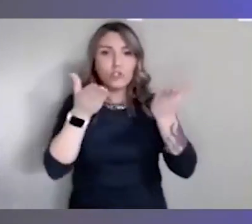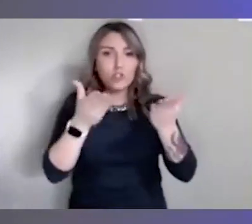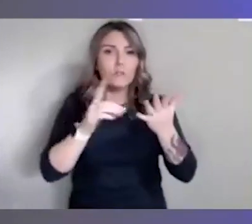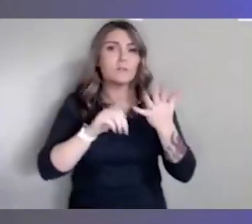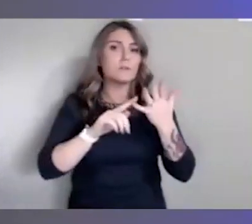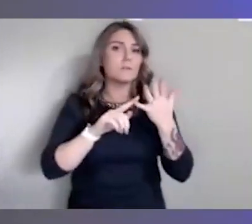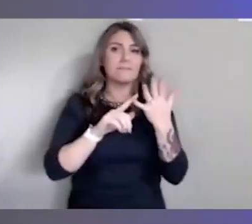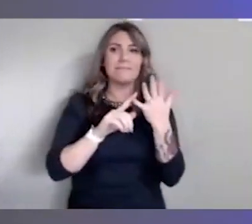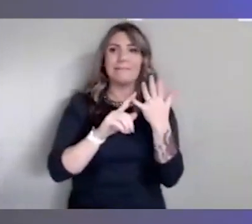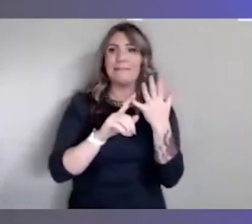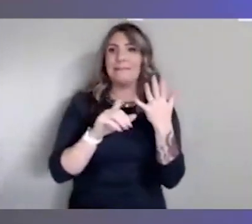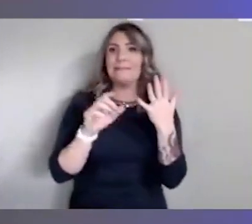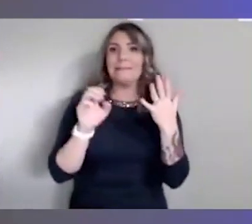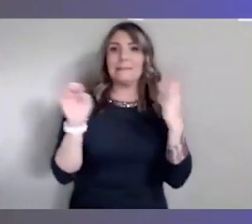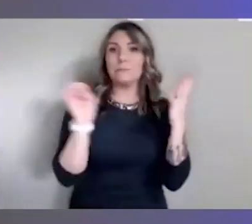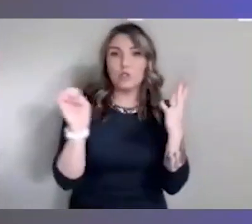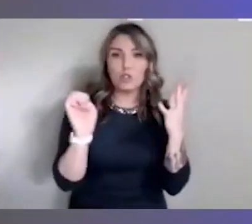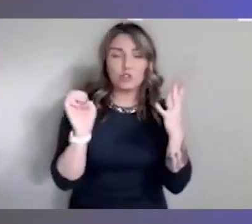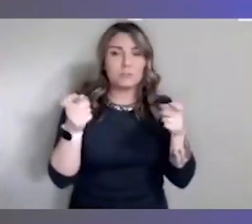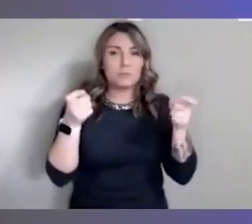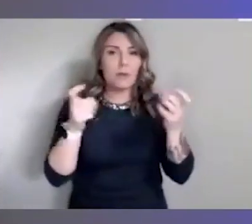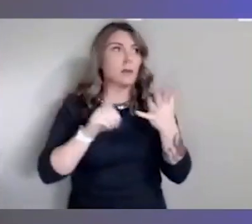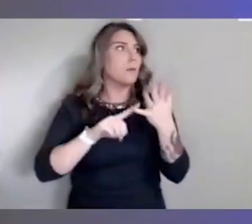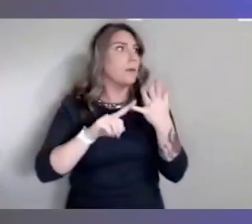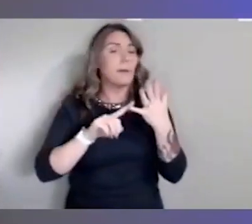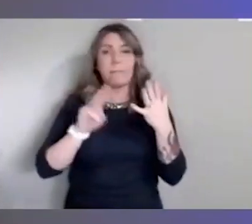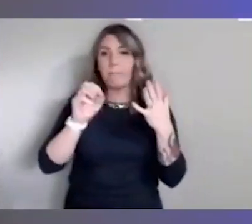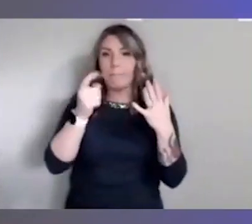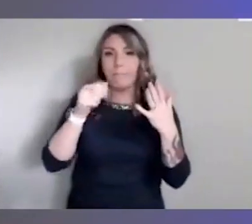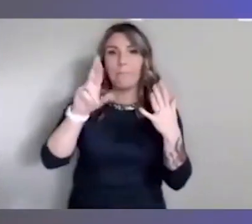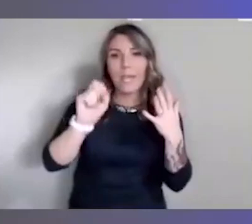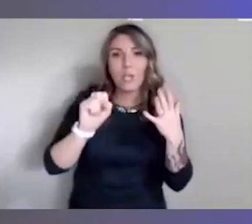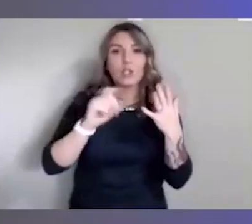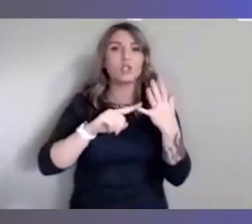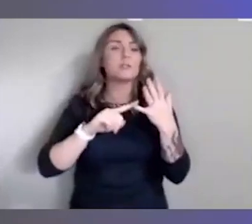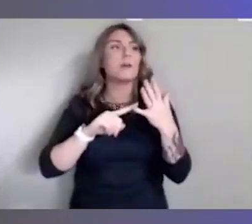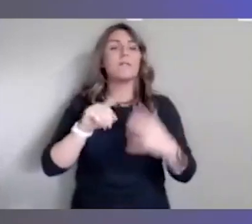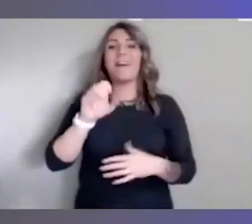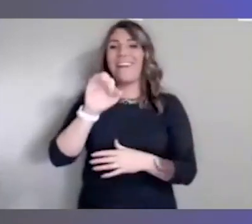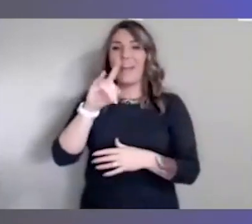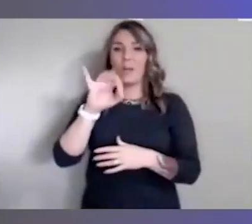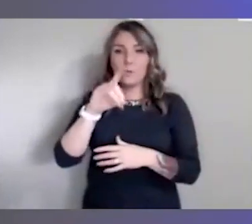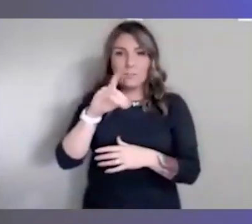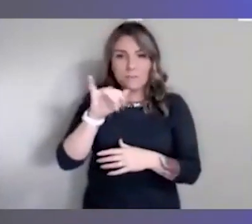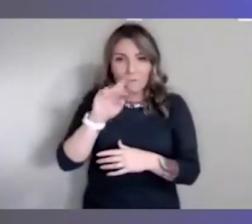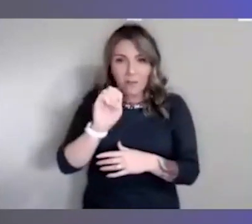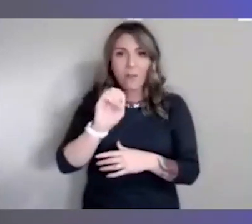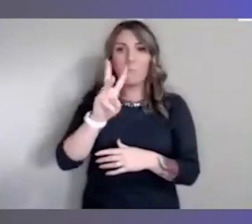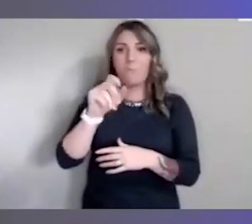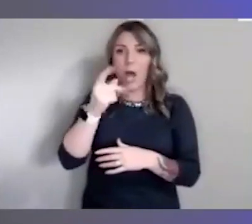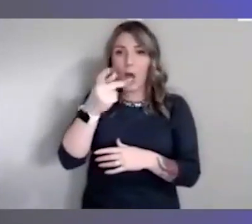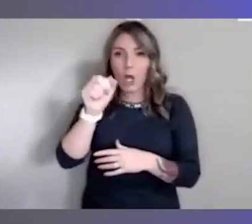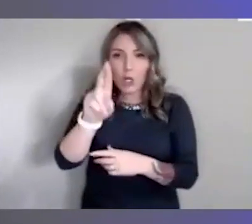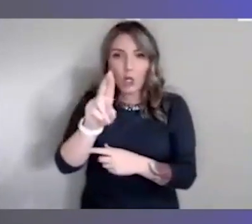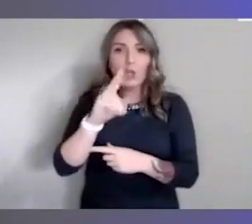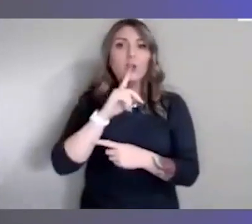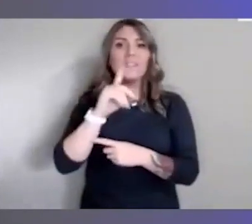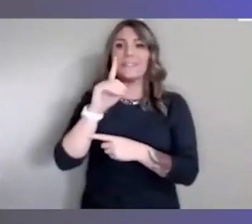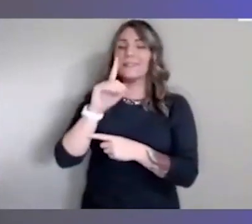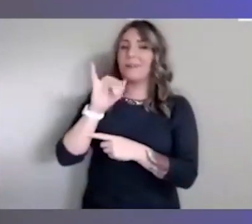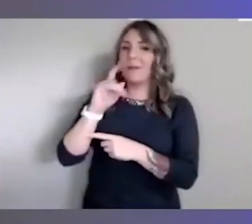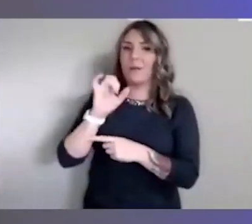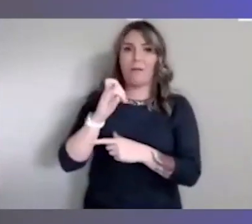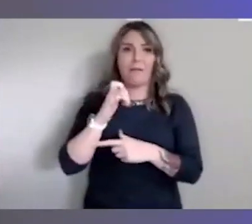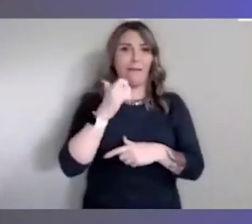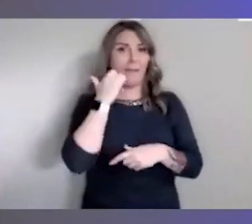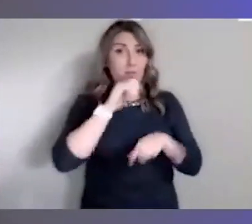management, the mayors of Edwardsville and Bonner Springs, city managers, all those people, we had a daily call so that